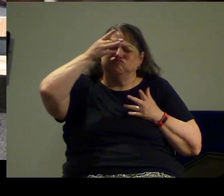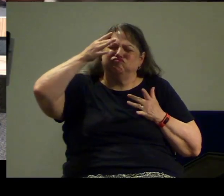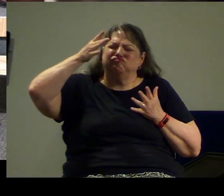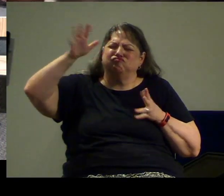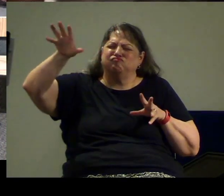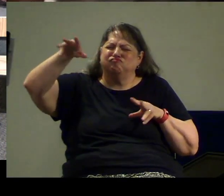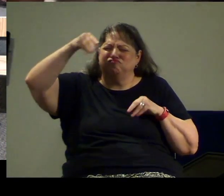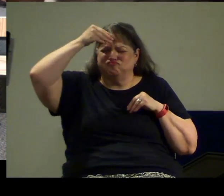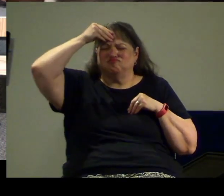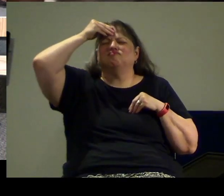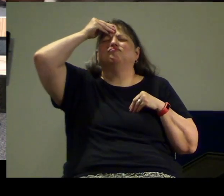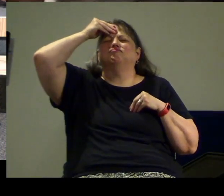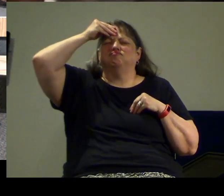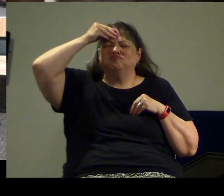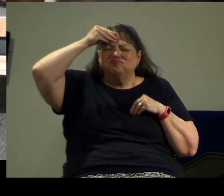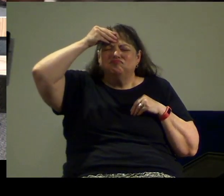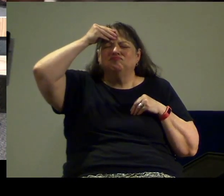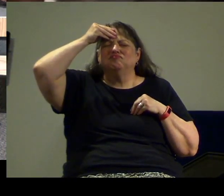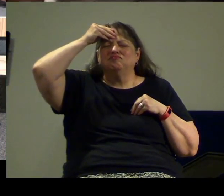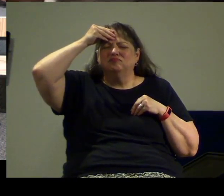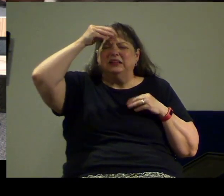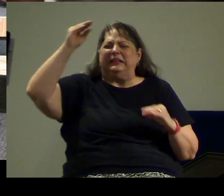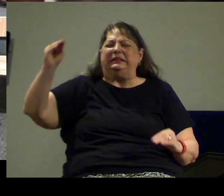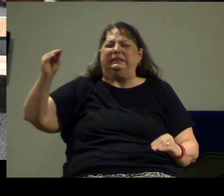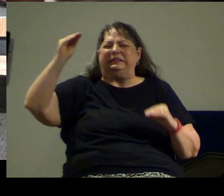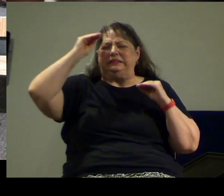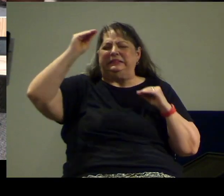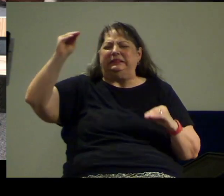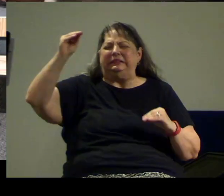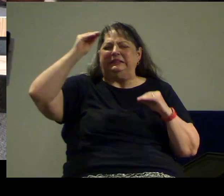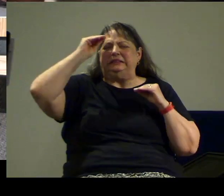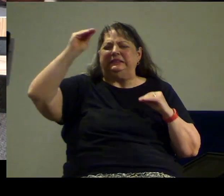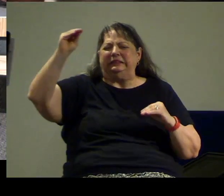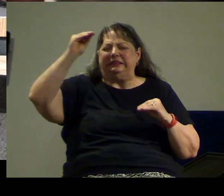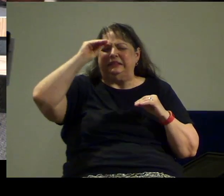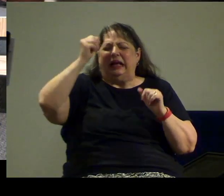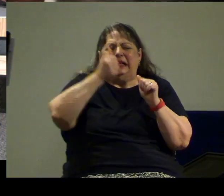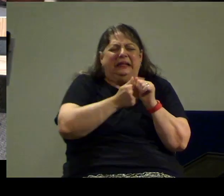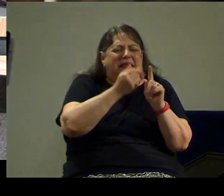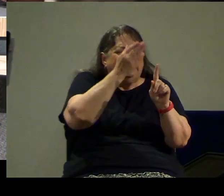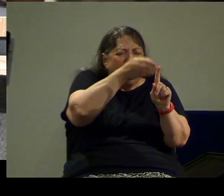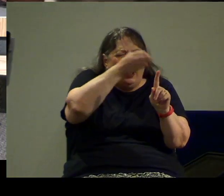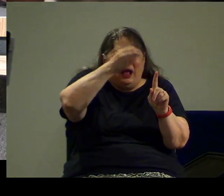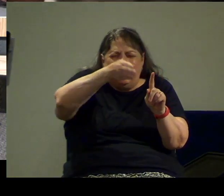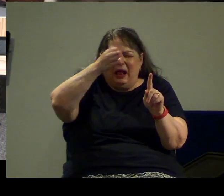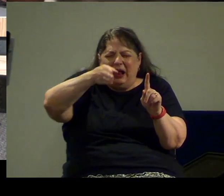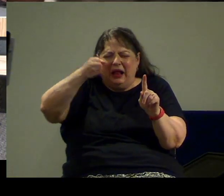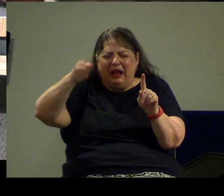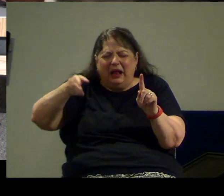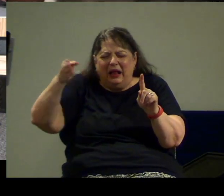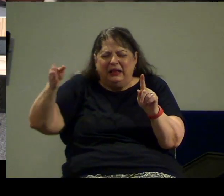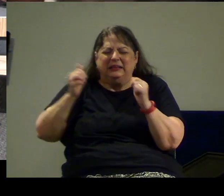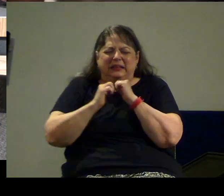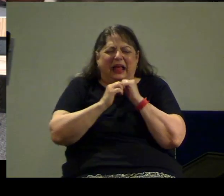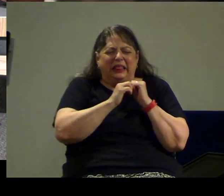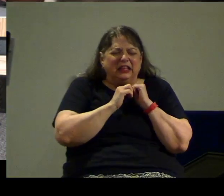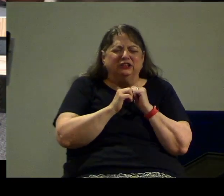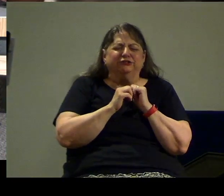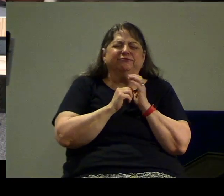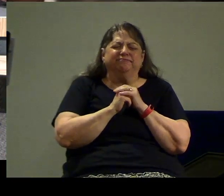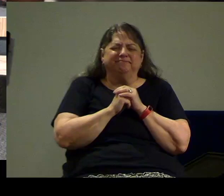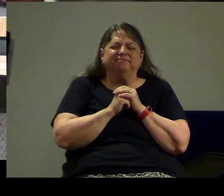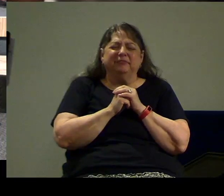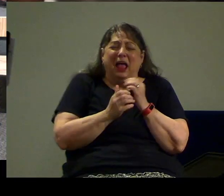Lord God. And we pray that you will impart from heaven into each and every one of us gathered here today, that you will nourish us